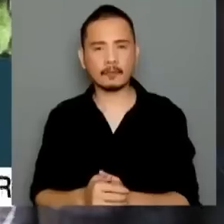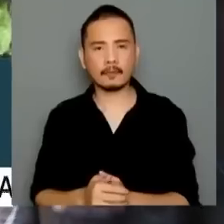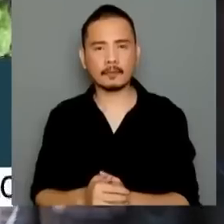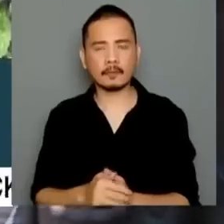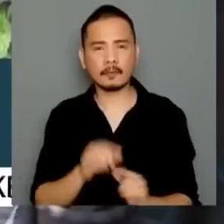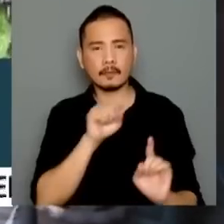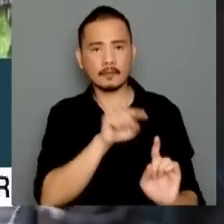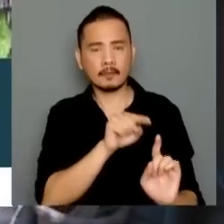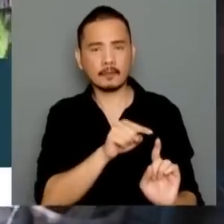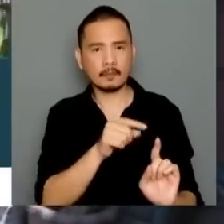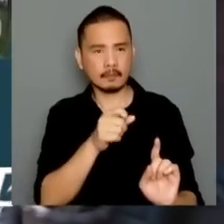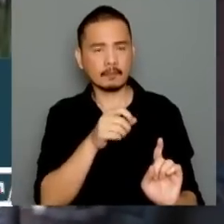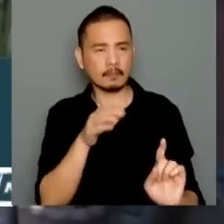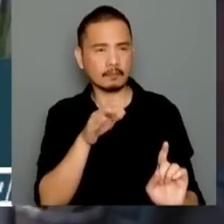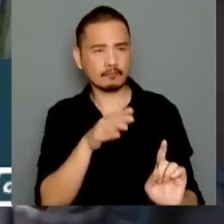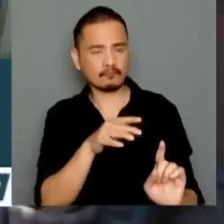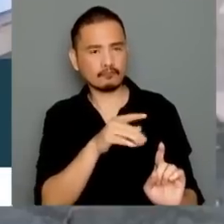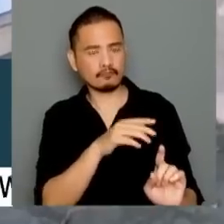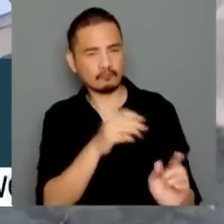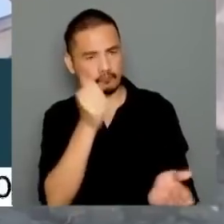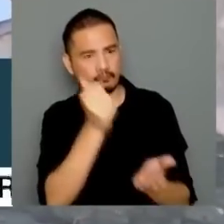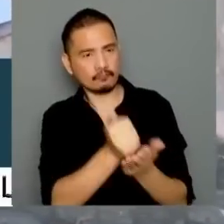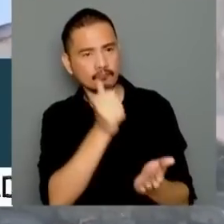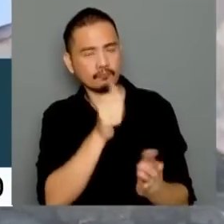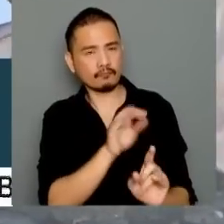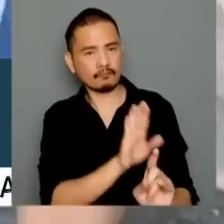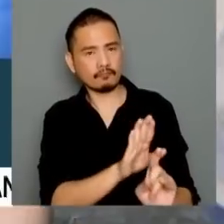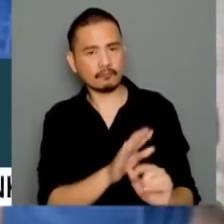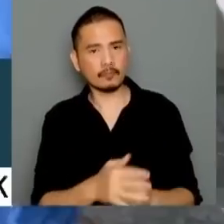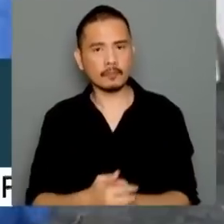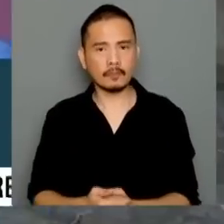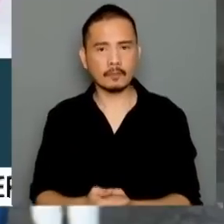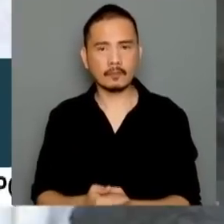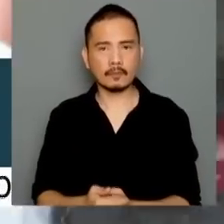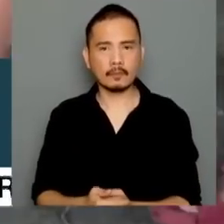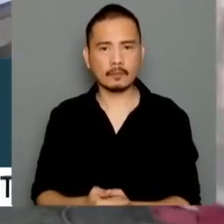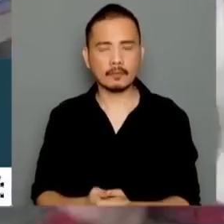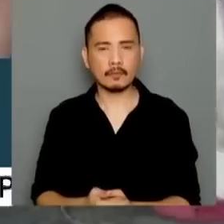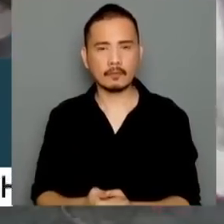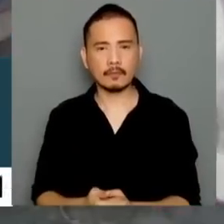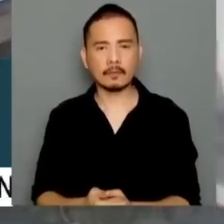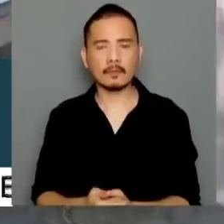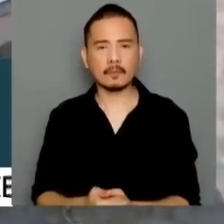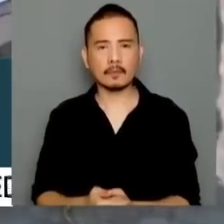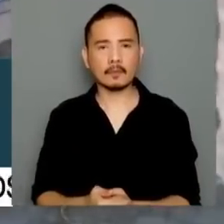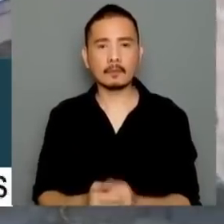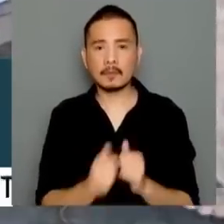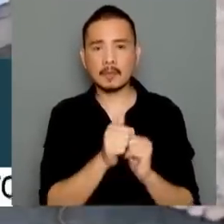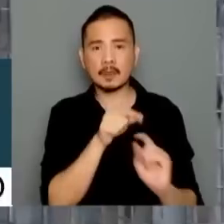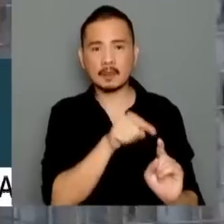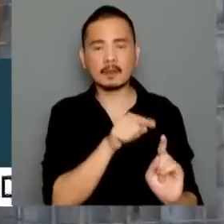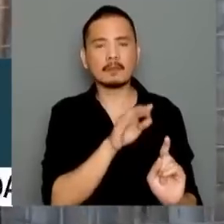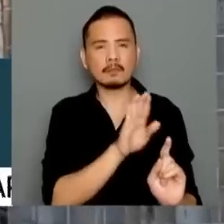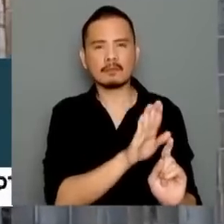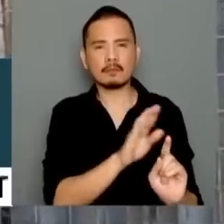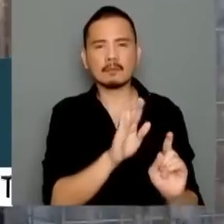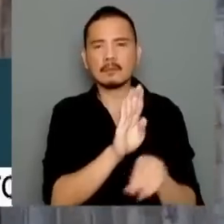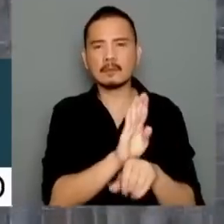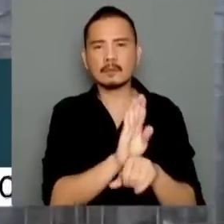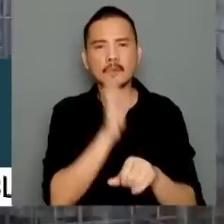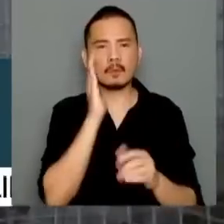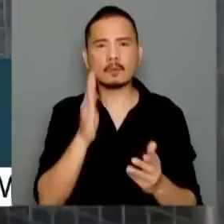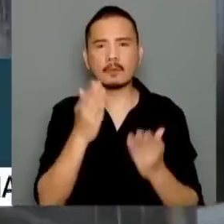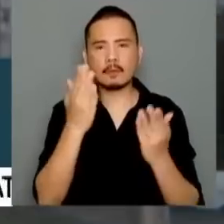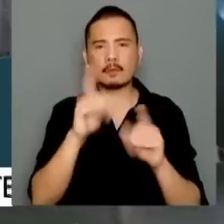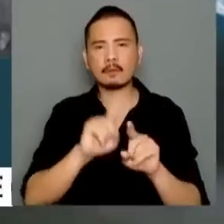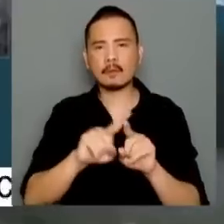Bureau of Corrections a few years back was not the Eastern Funeral Services. And this time, during this